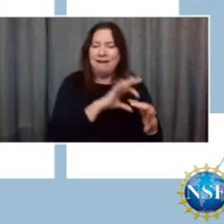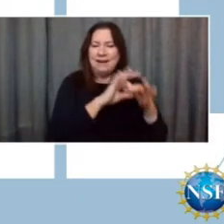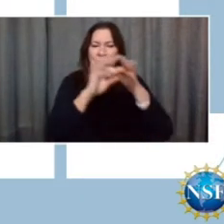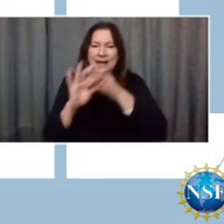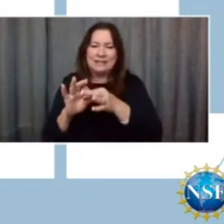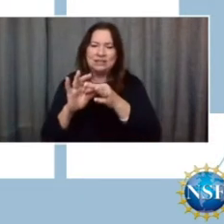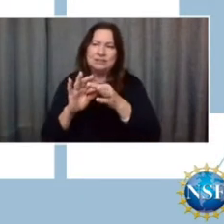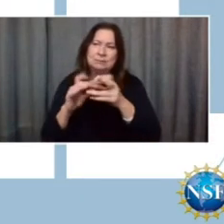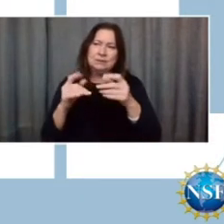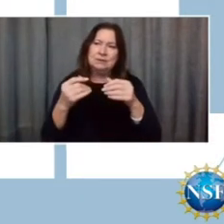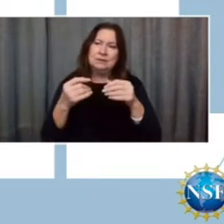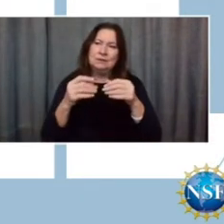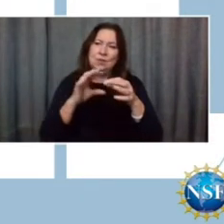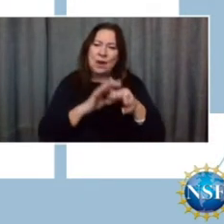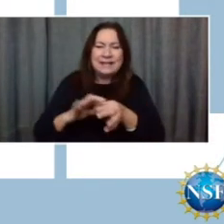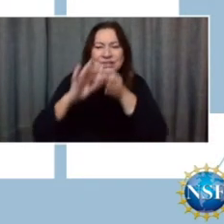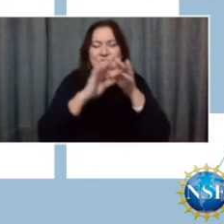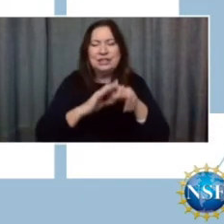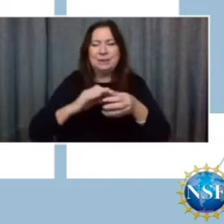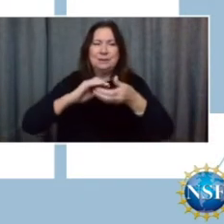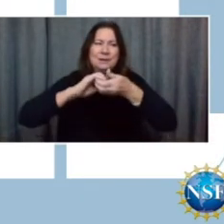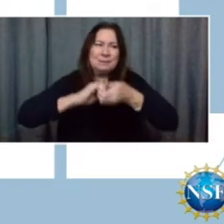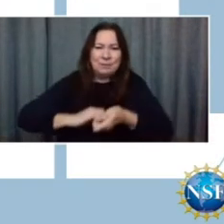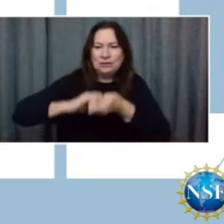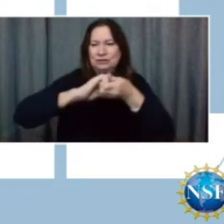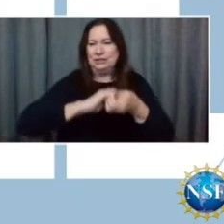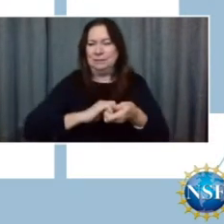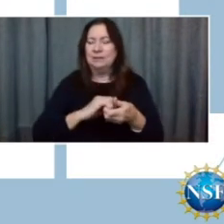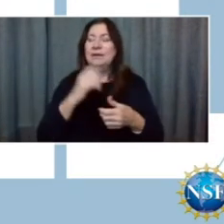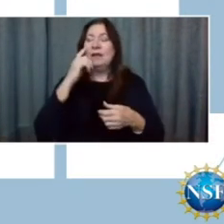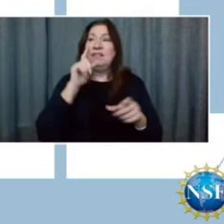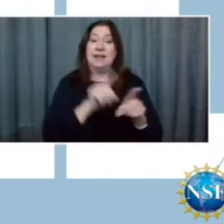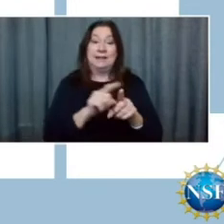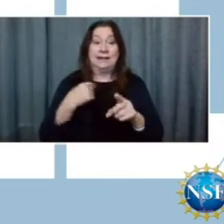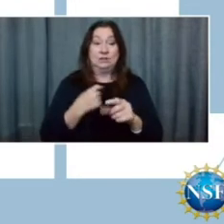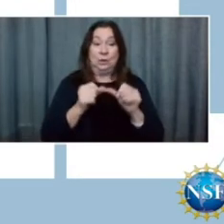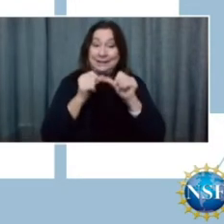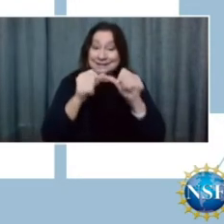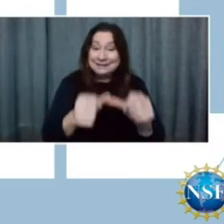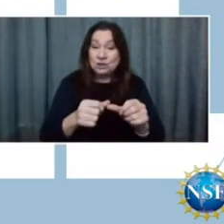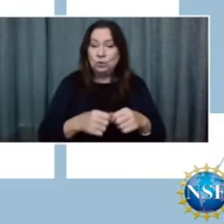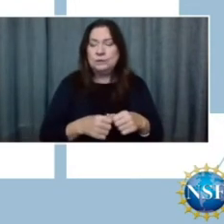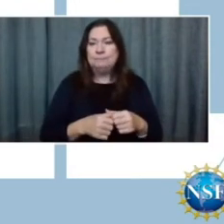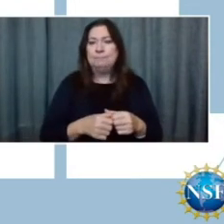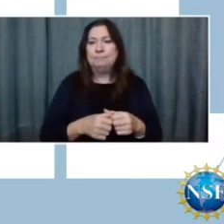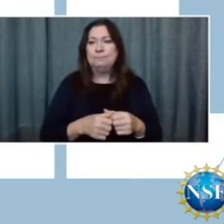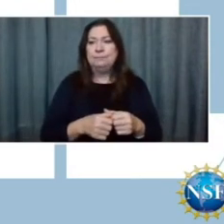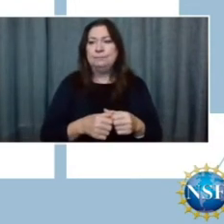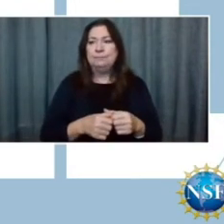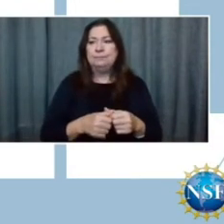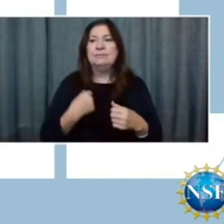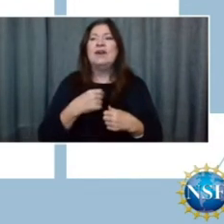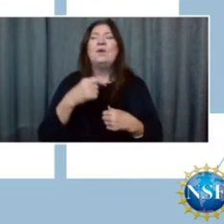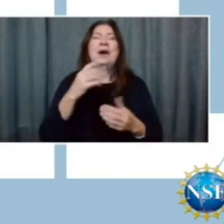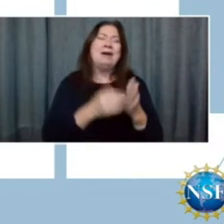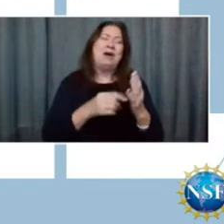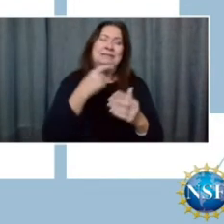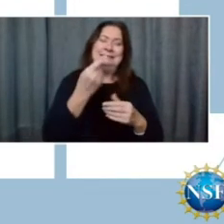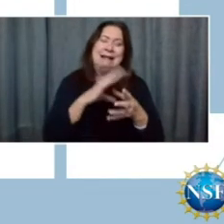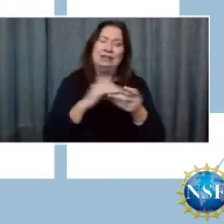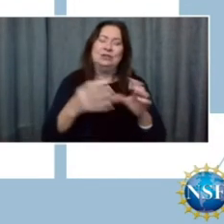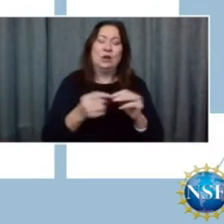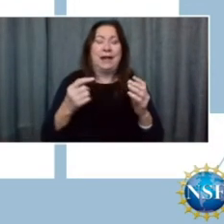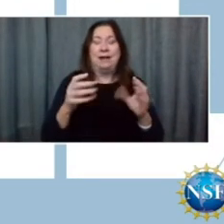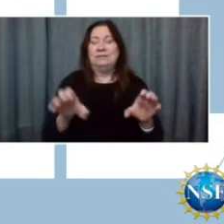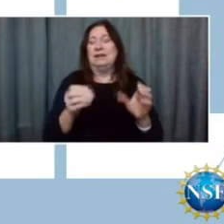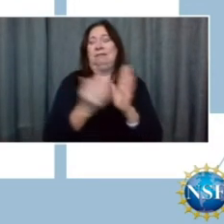or in partnership with. And I think that there are, as we continue, right, and I often tell a story about how I've done that a bajillion times in the